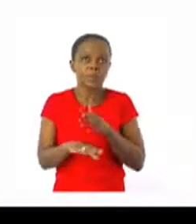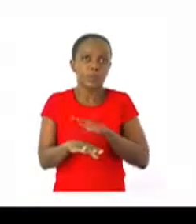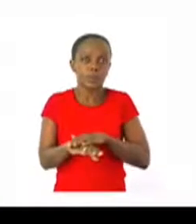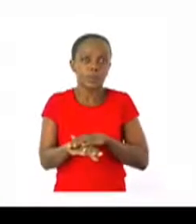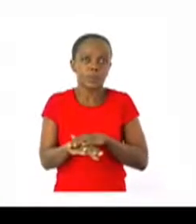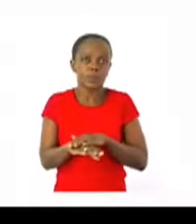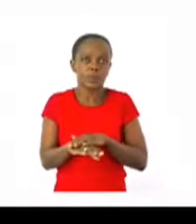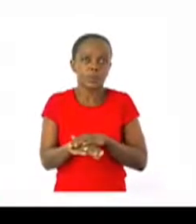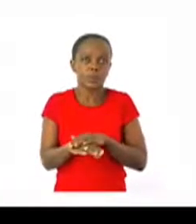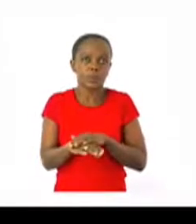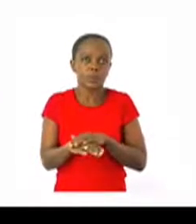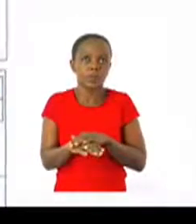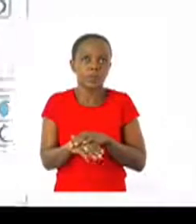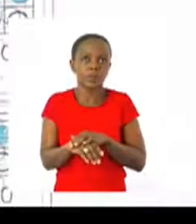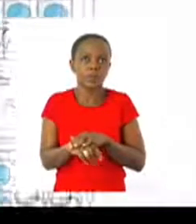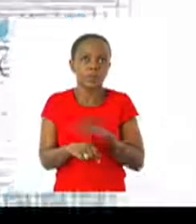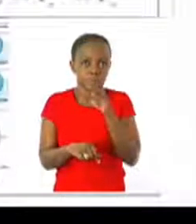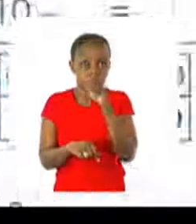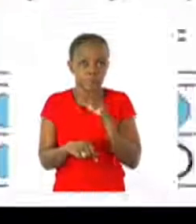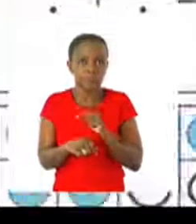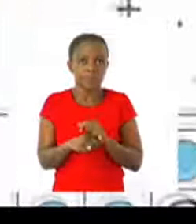the left-hand side.